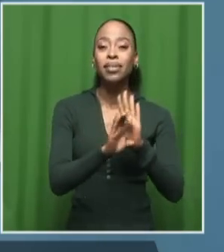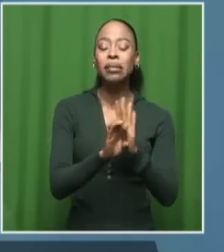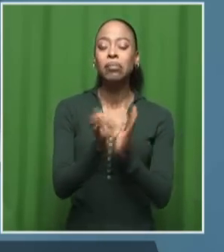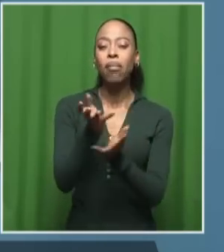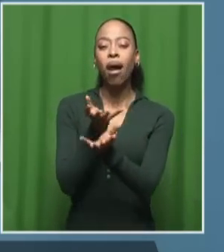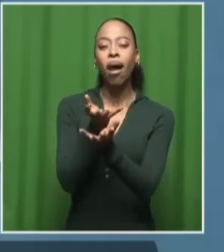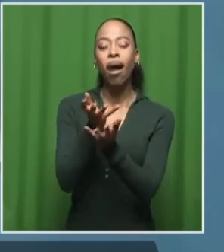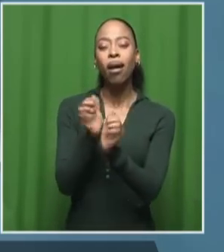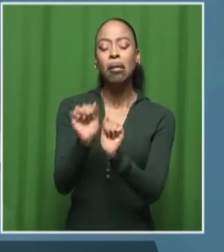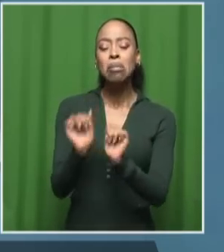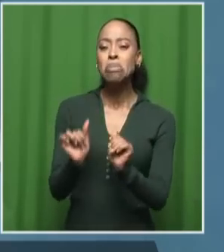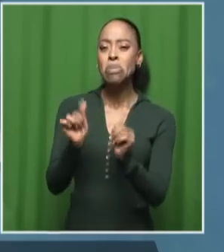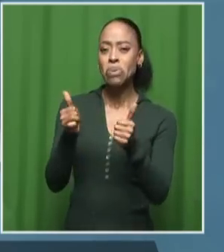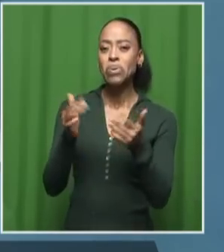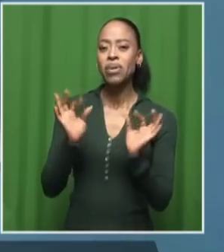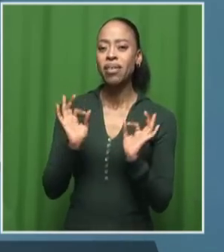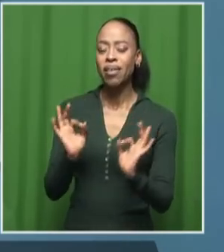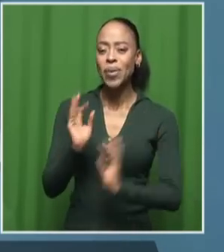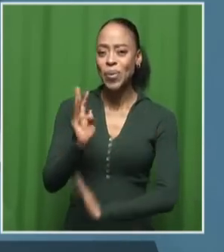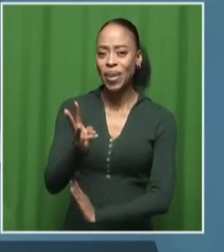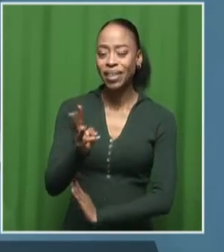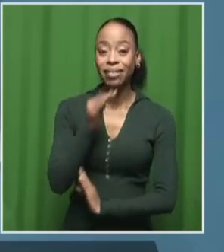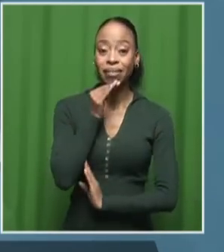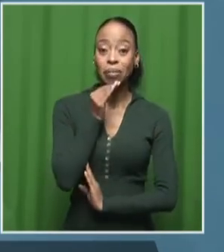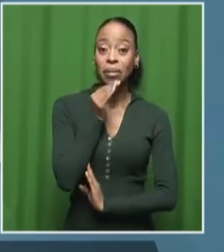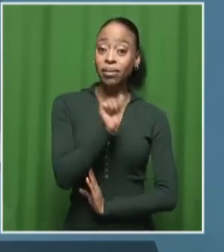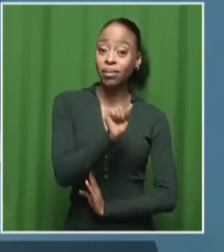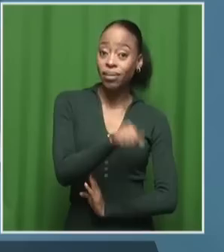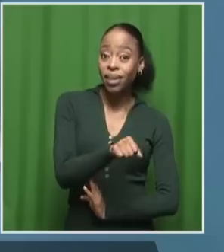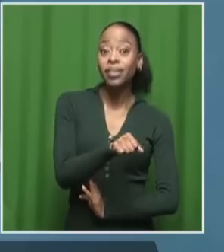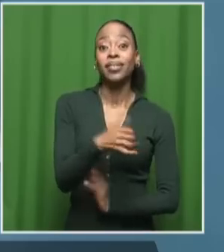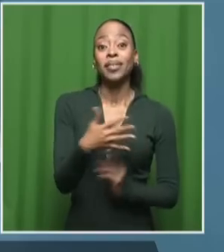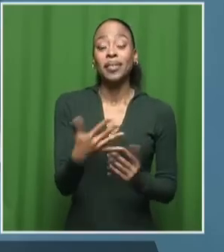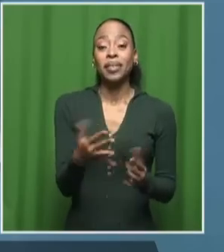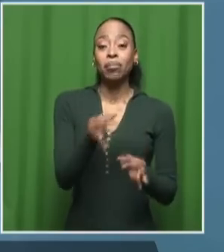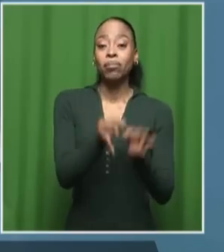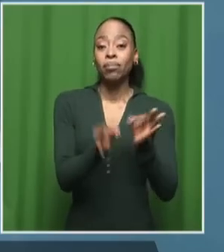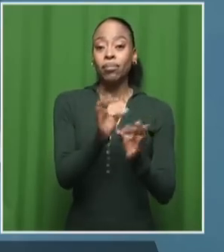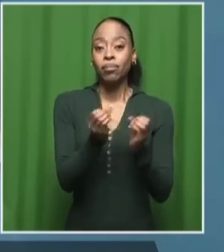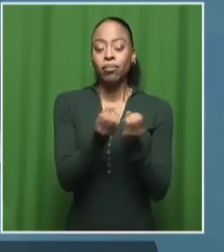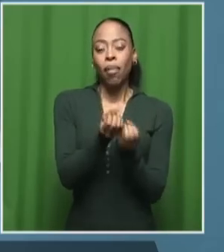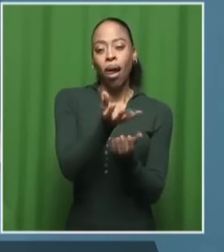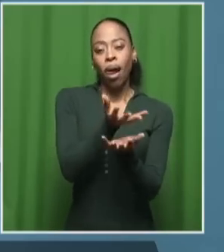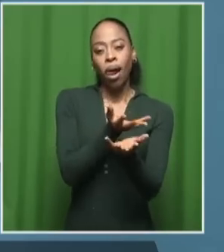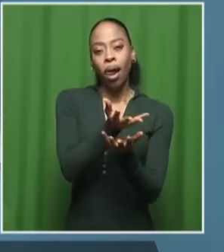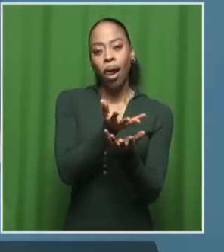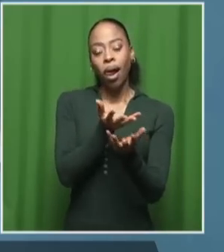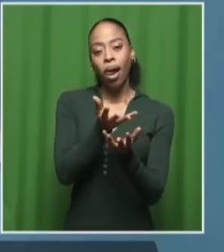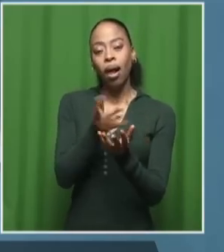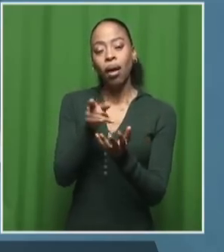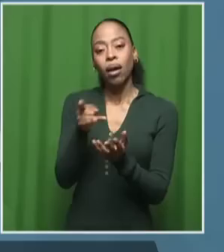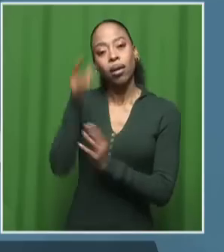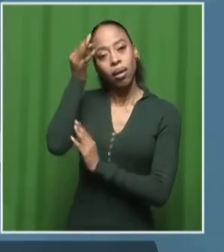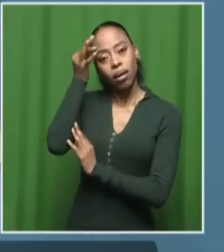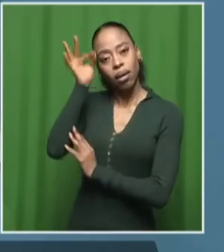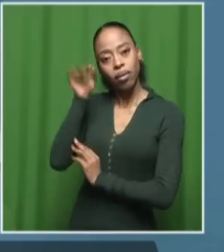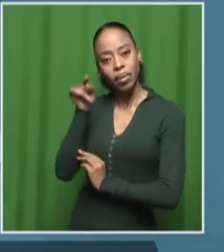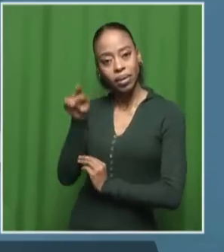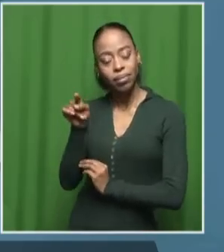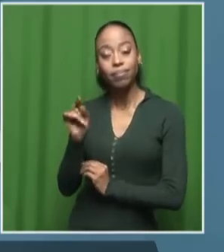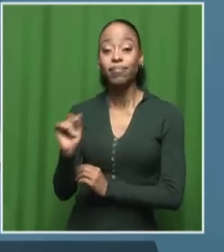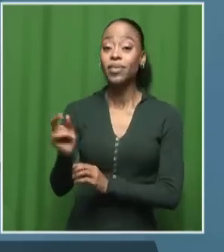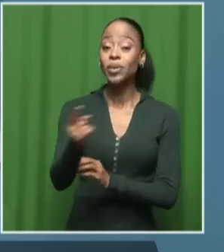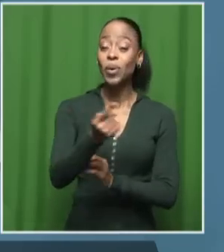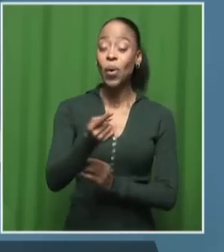interactions will be in good faith. So it means that at the very least, when these parties interact within the context of government, all